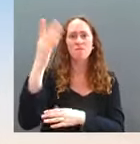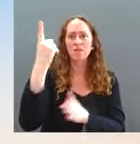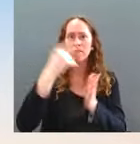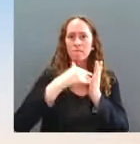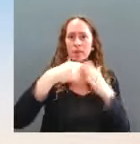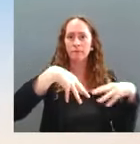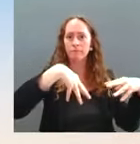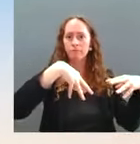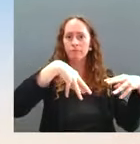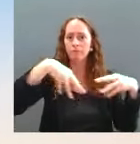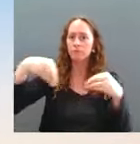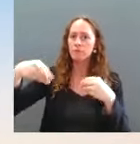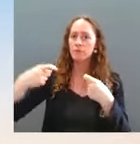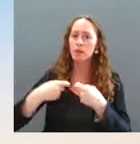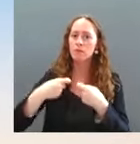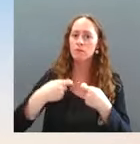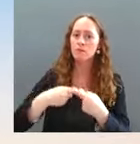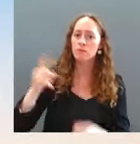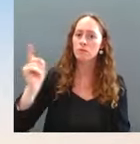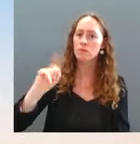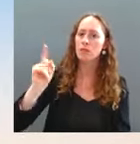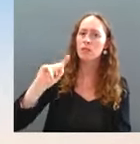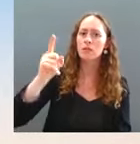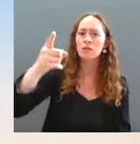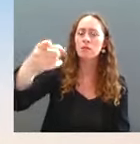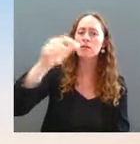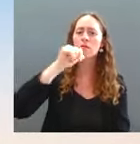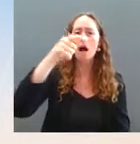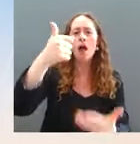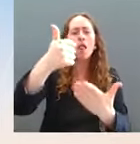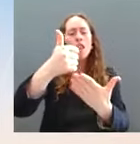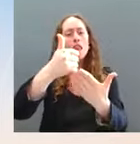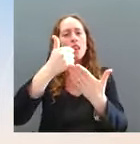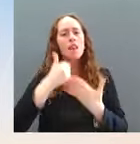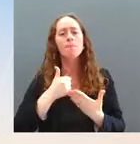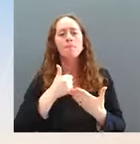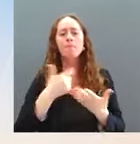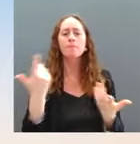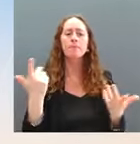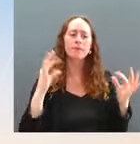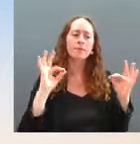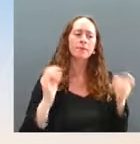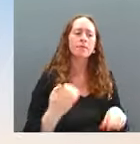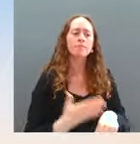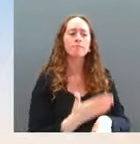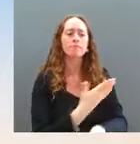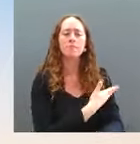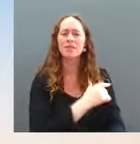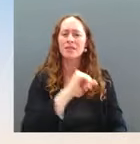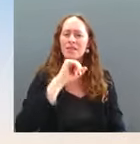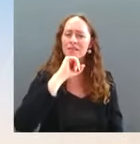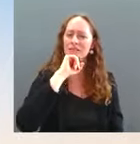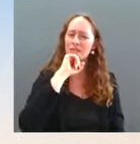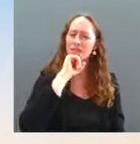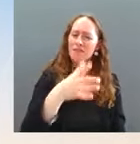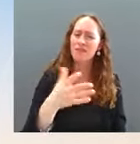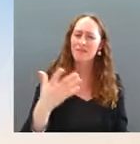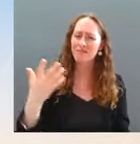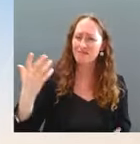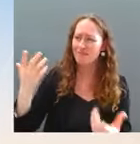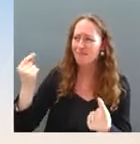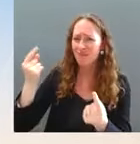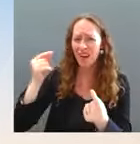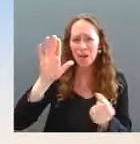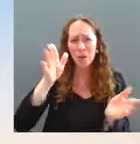what, you know, is the president ready on this? Are there any actions that the president is planning to do there? Sure. Let me check. I know we've